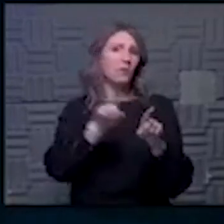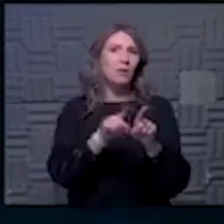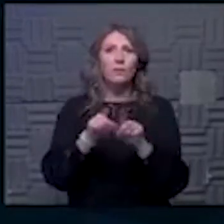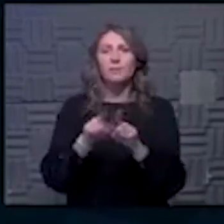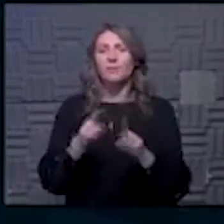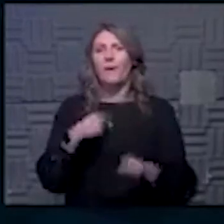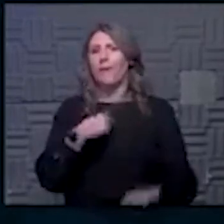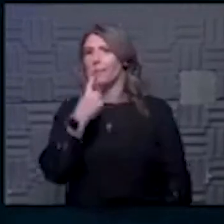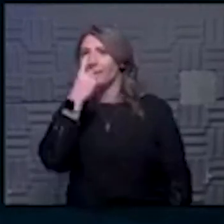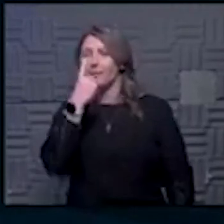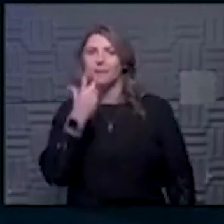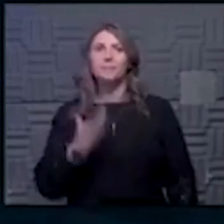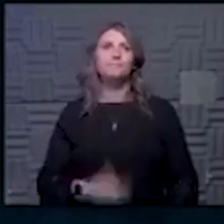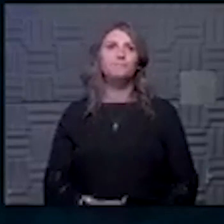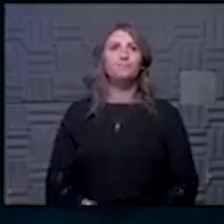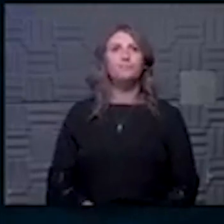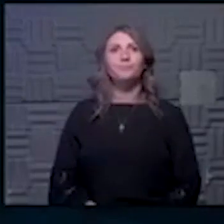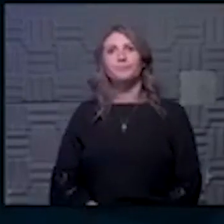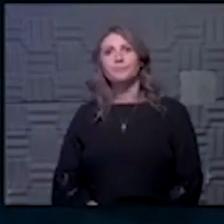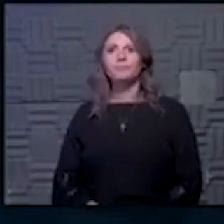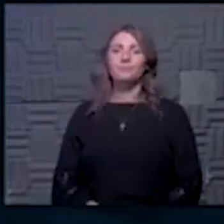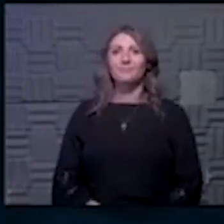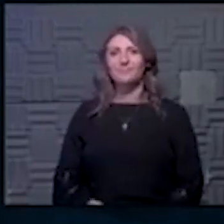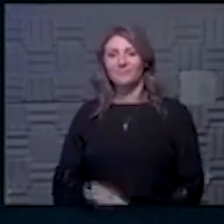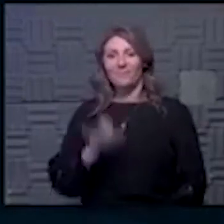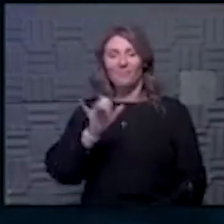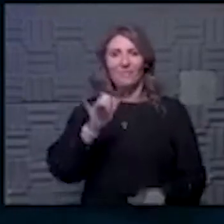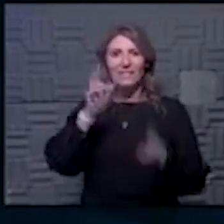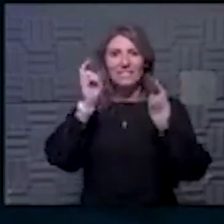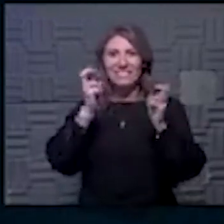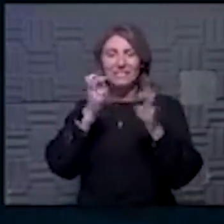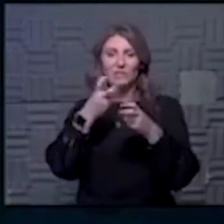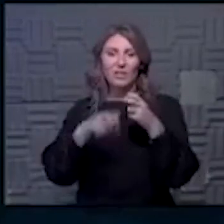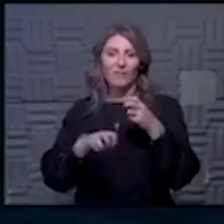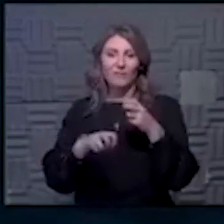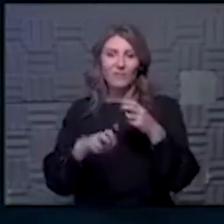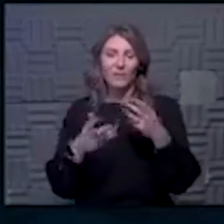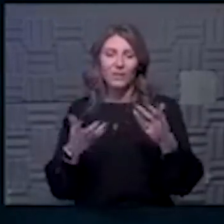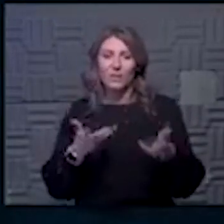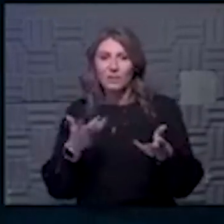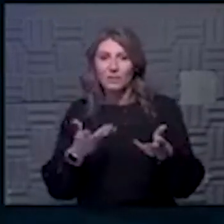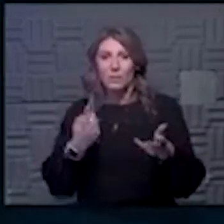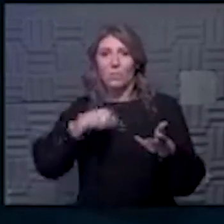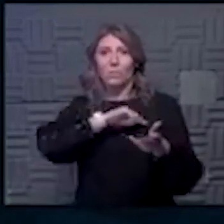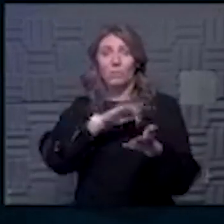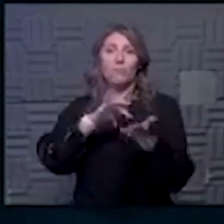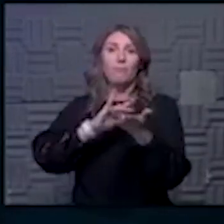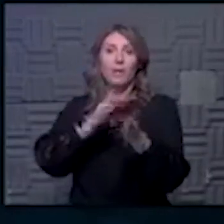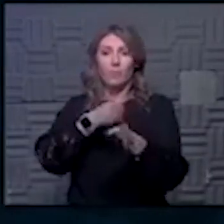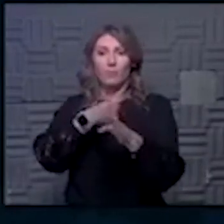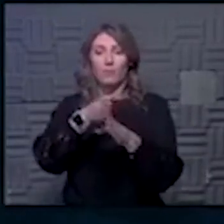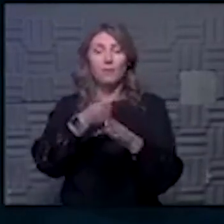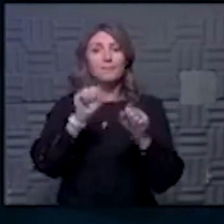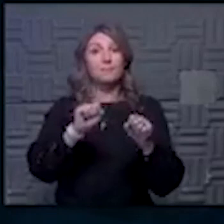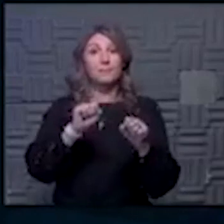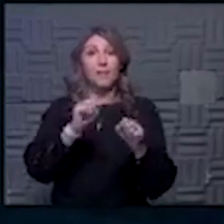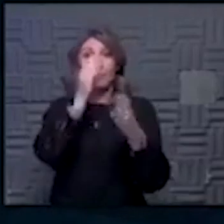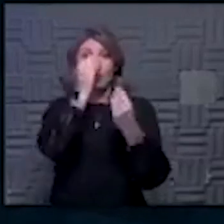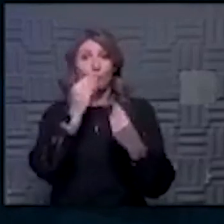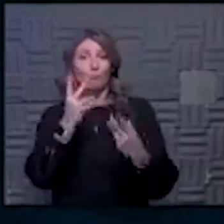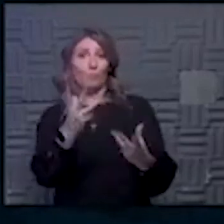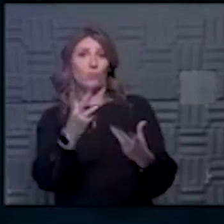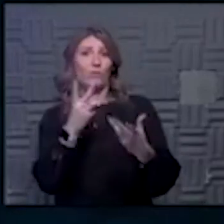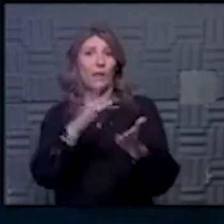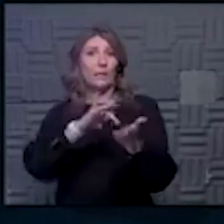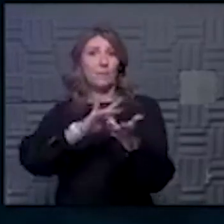I think that that's an issue that's difficult. We as medical professionals can give the medical aspect. I